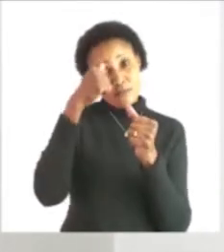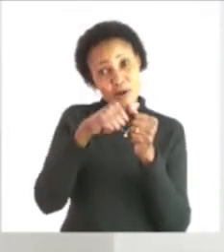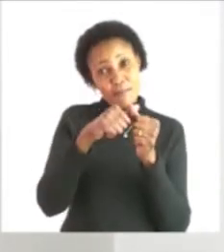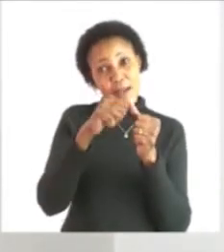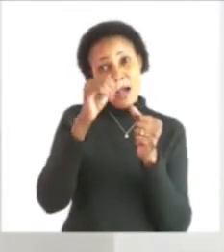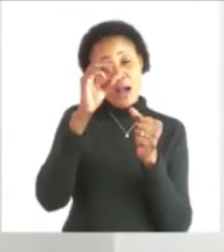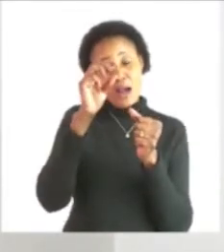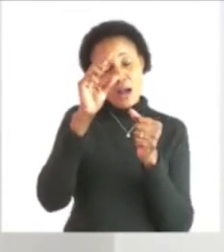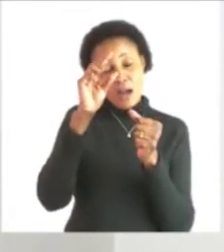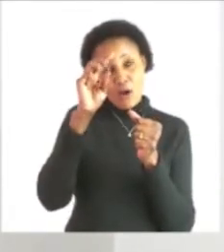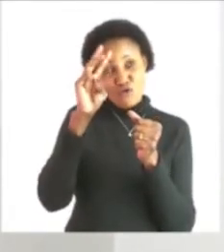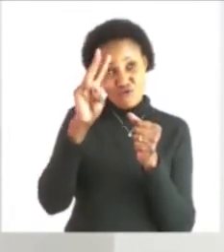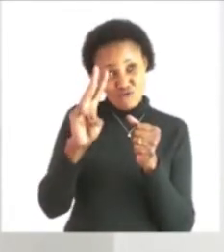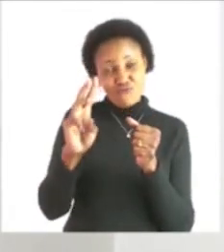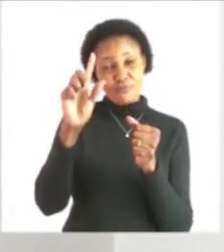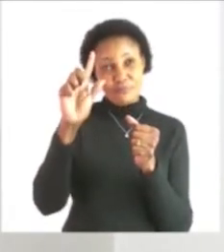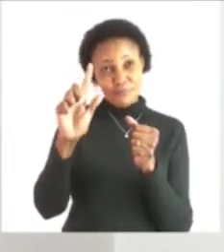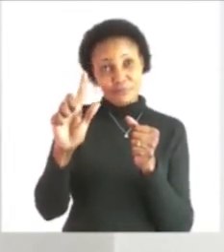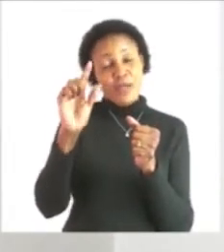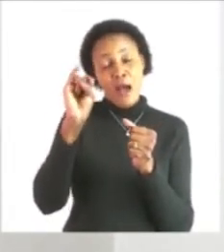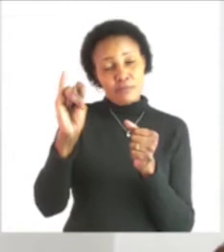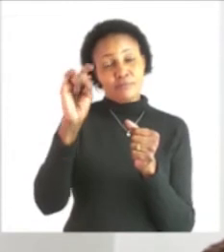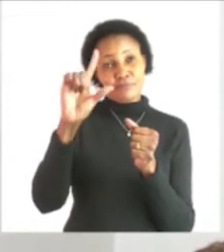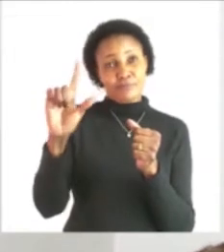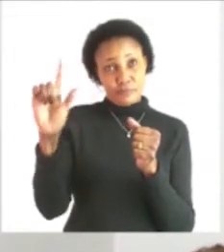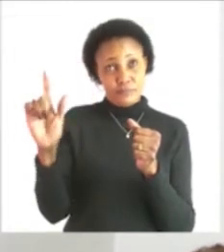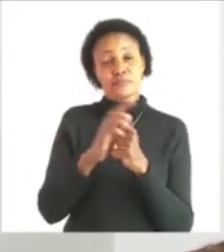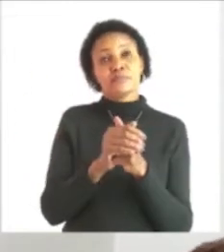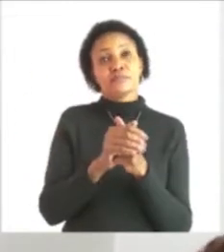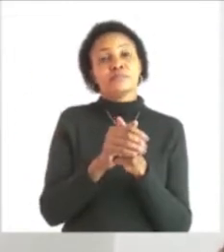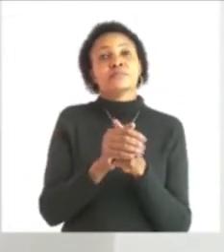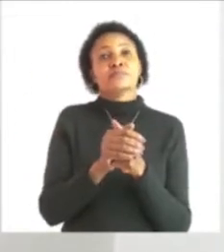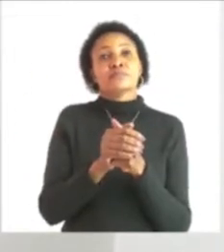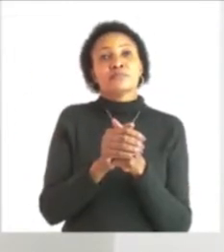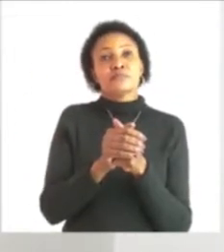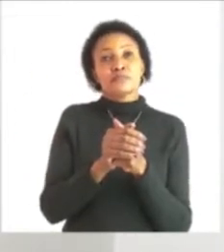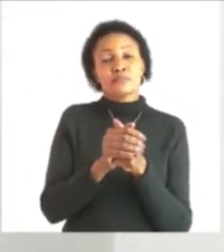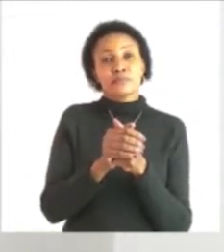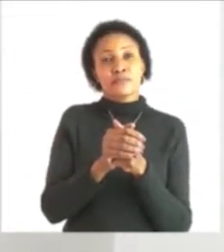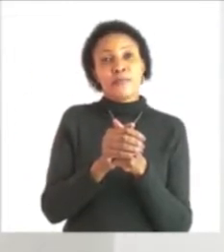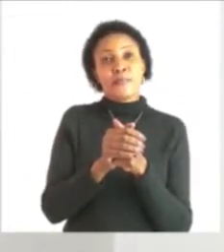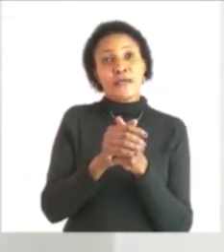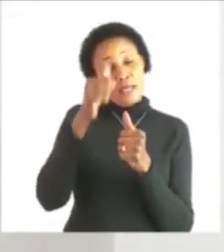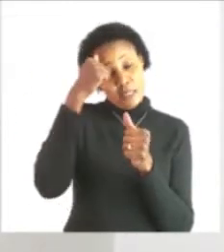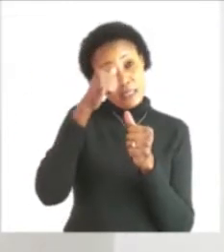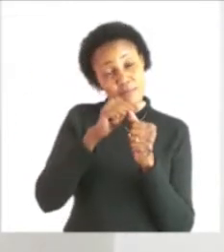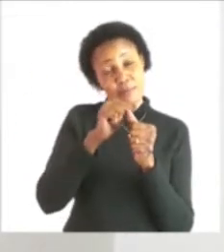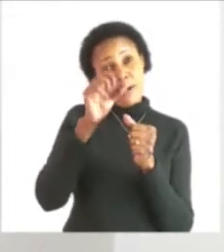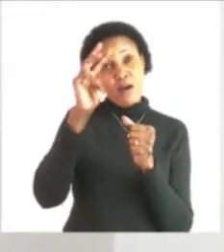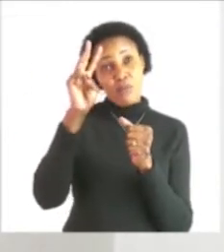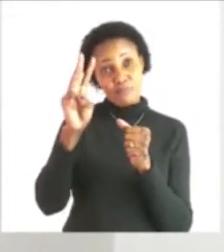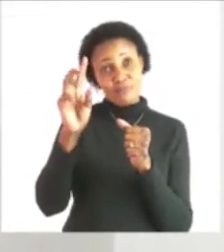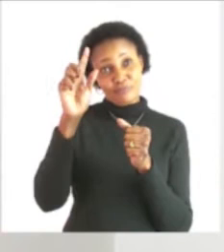In the present tense, we are flying, but in the future tense, we will fly.